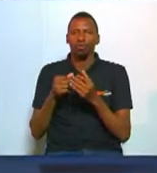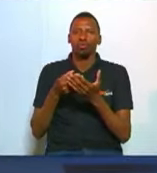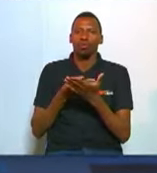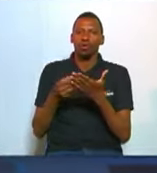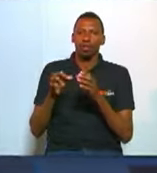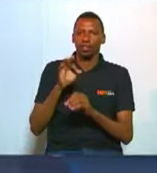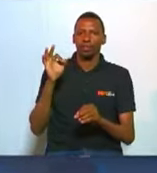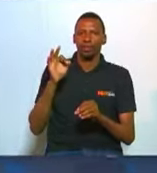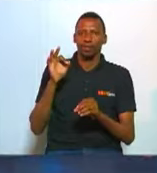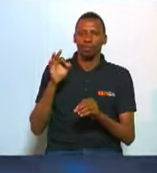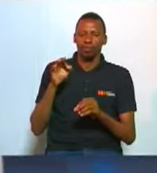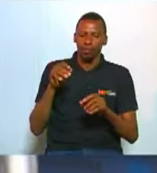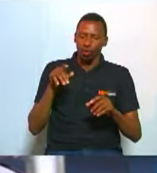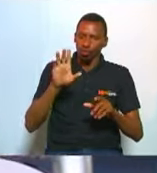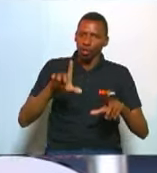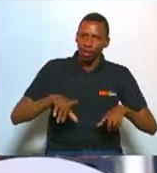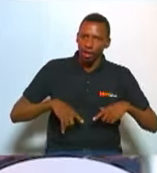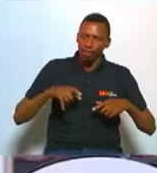Spirit-filled life.